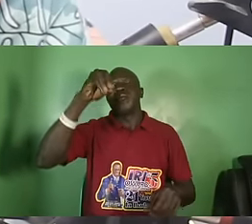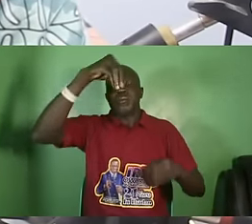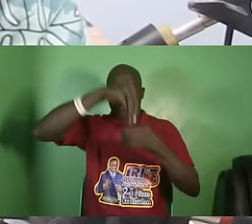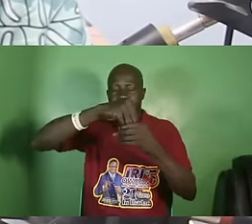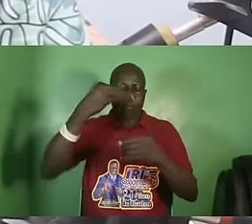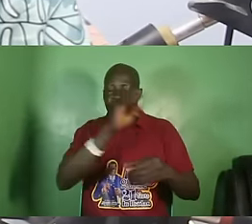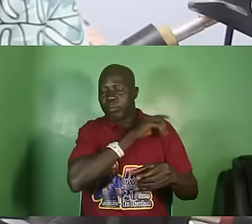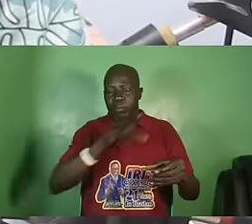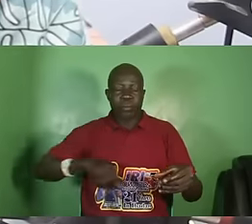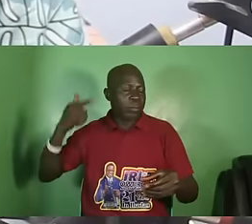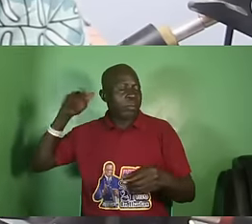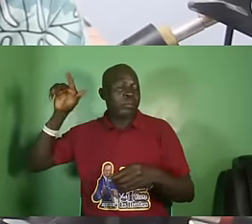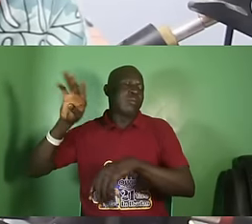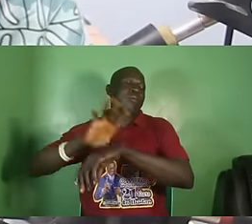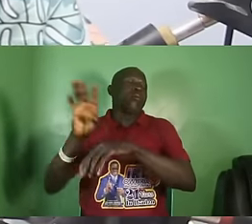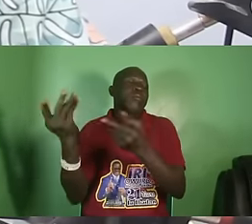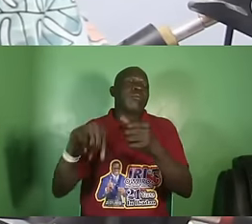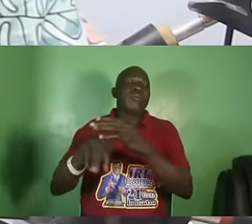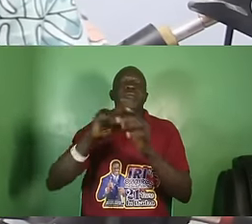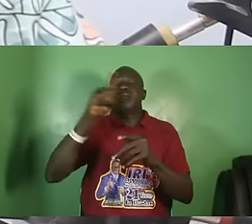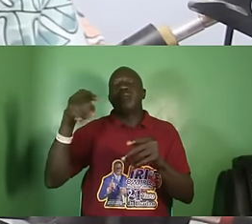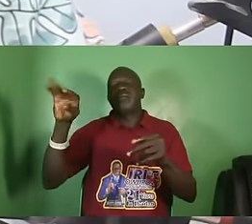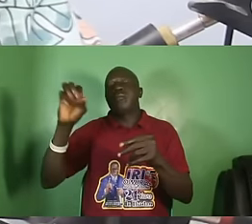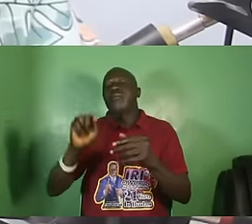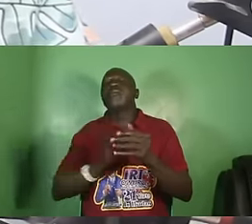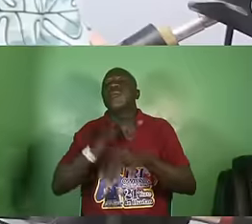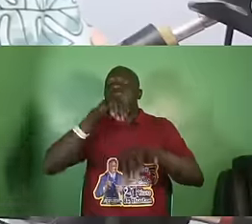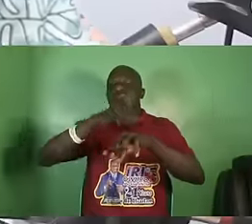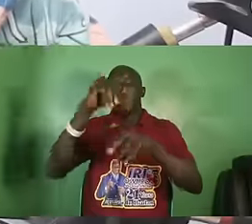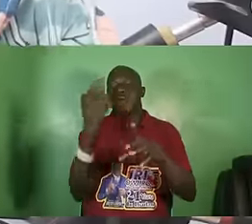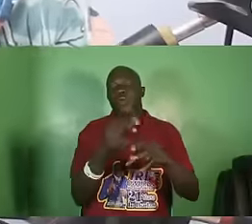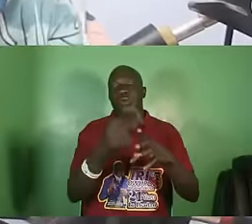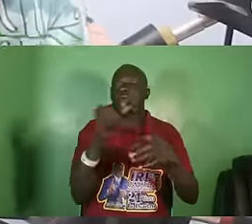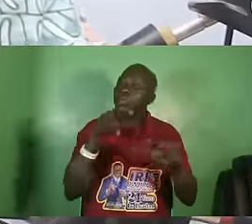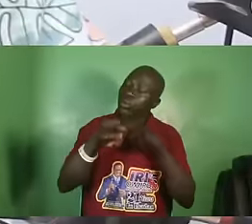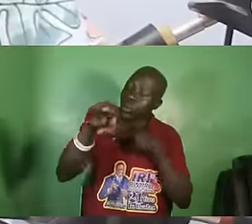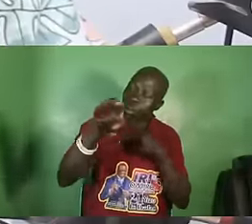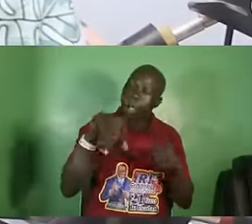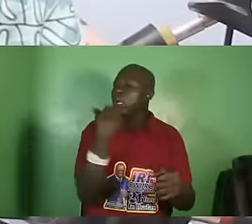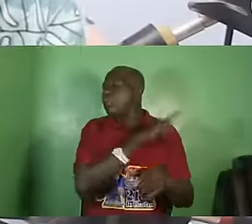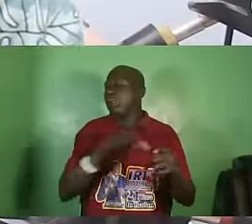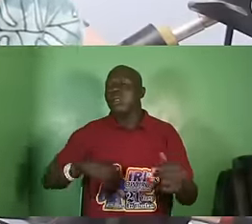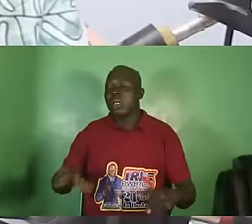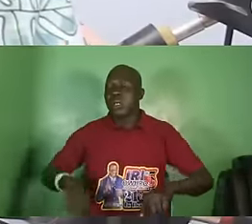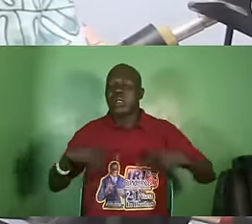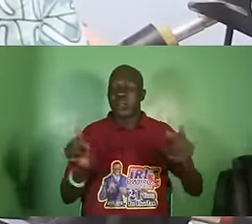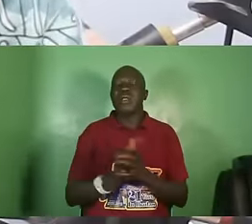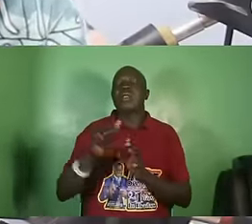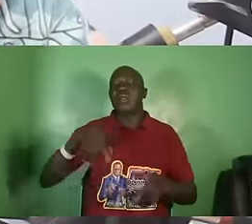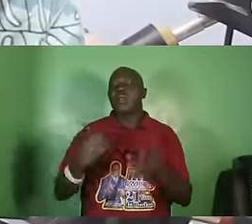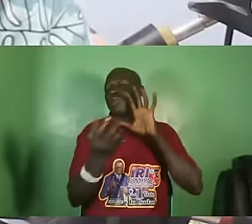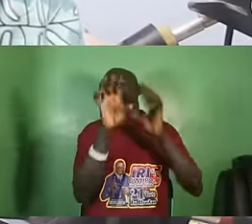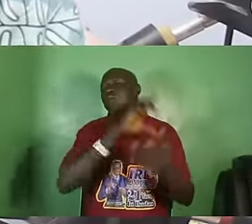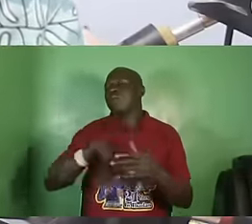101 52 98 950. Seed of Dragon Church, Abujadi, the Zenil Bank. Moral, daddy. I sent for the word. No, no, what in bed? As not even. Here, me, and